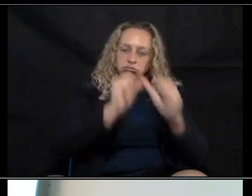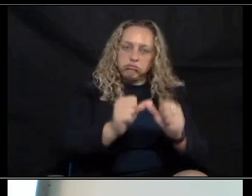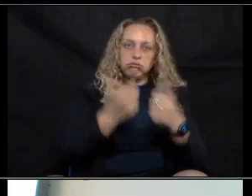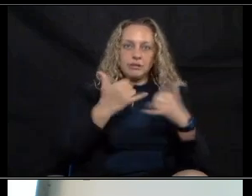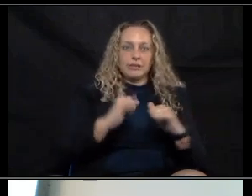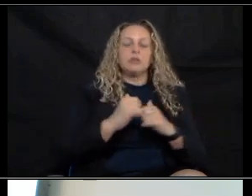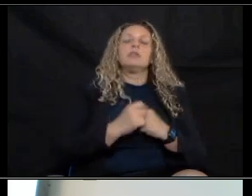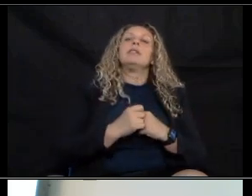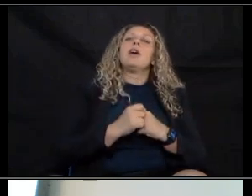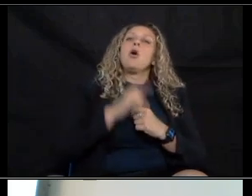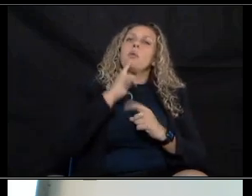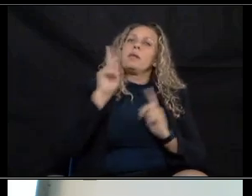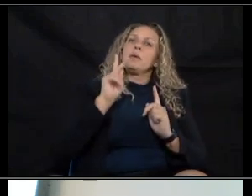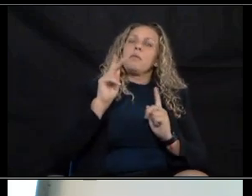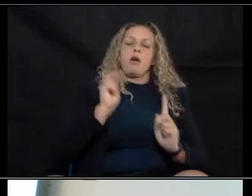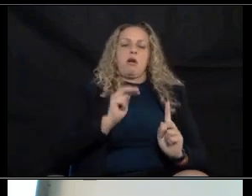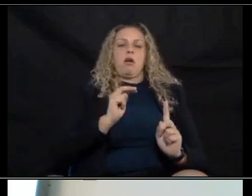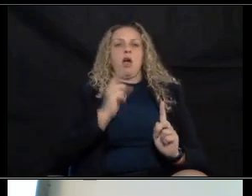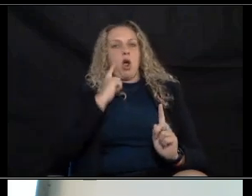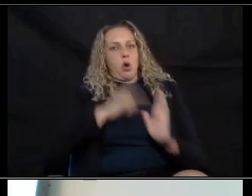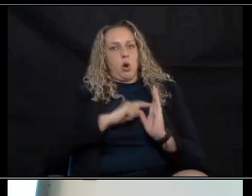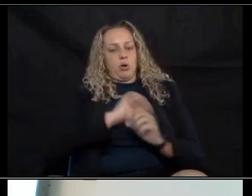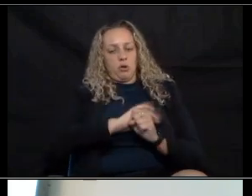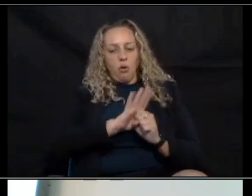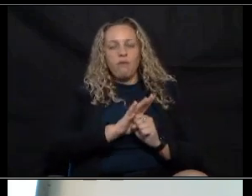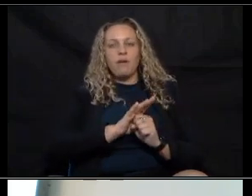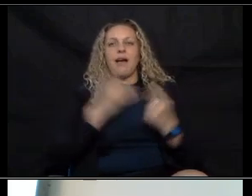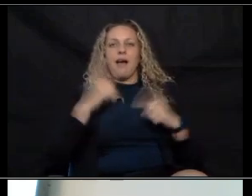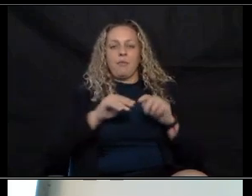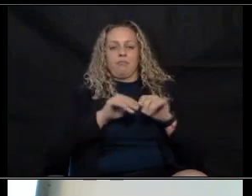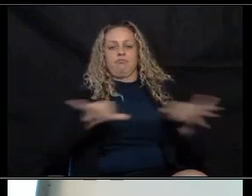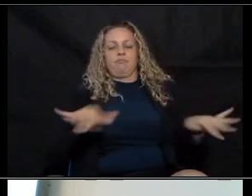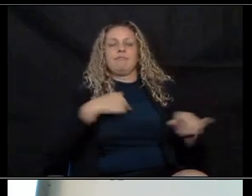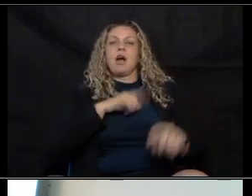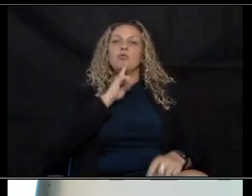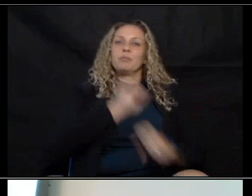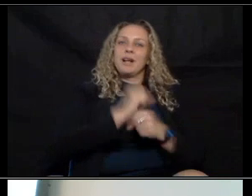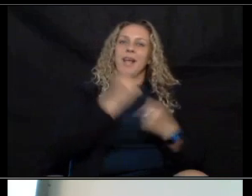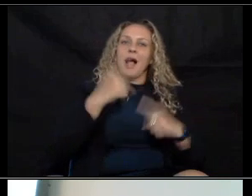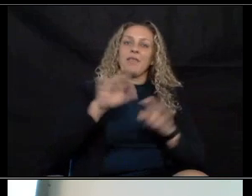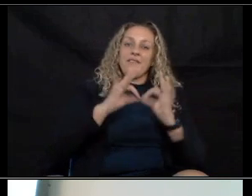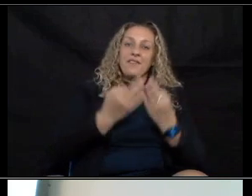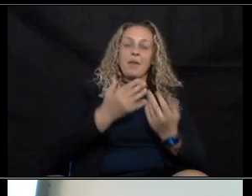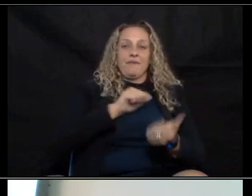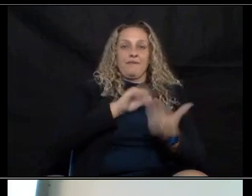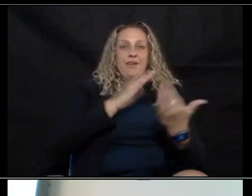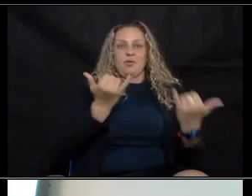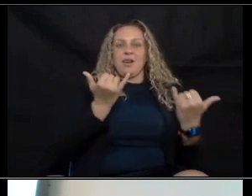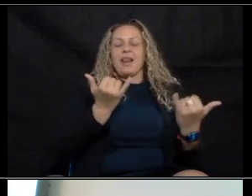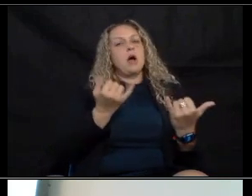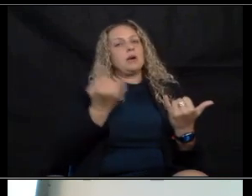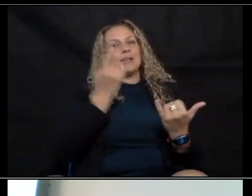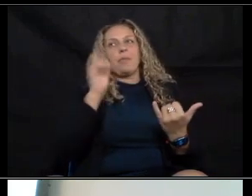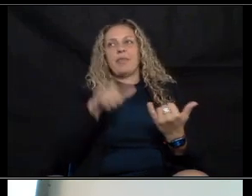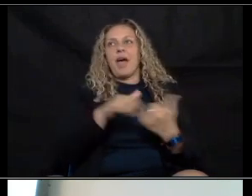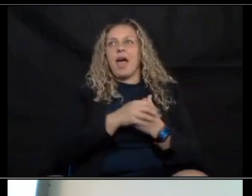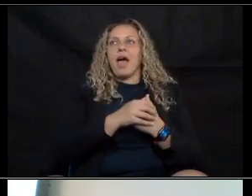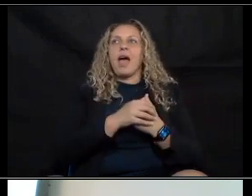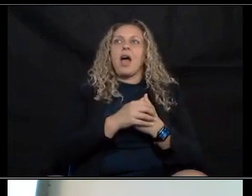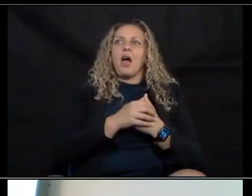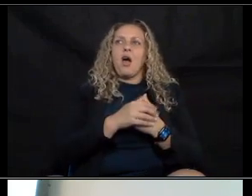it's come into the spotlight with COVID and the pandemic, but the reality is what these families are facing right now is something that